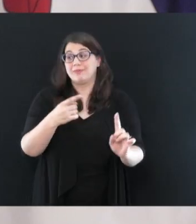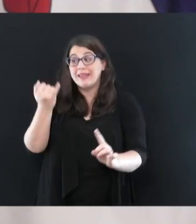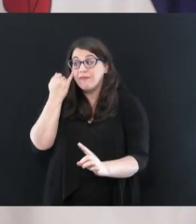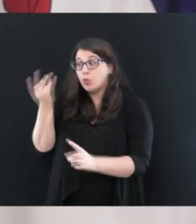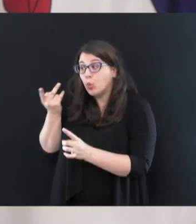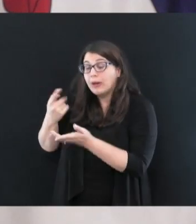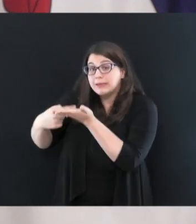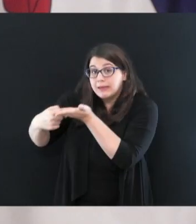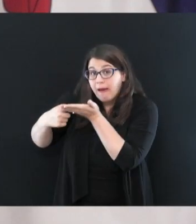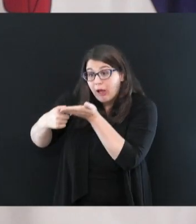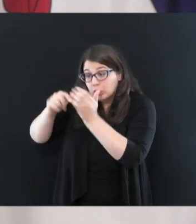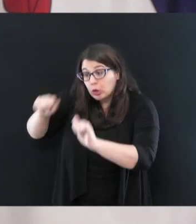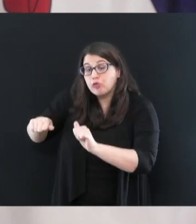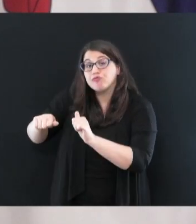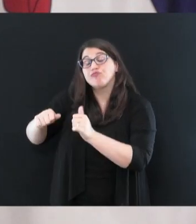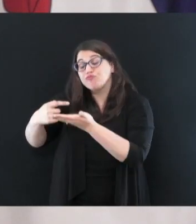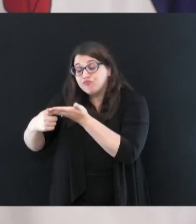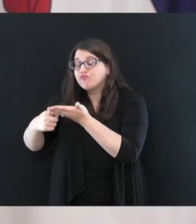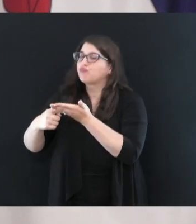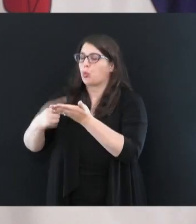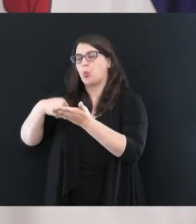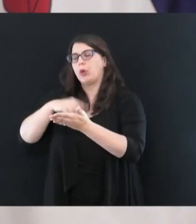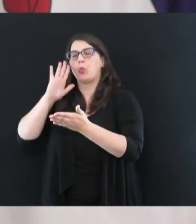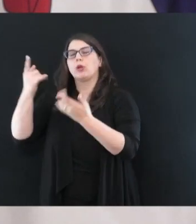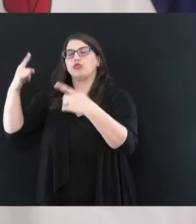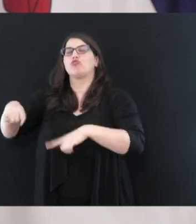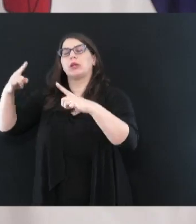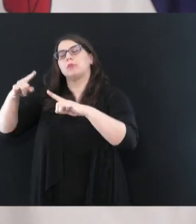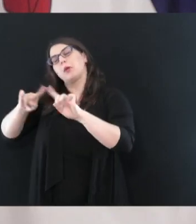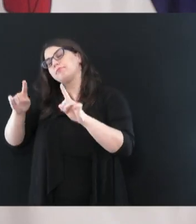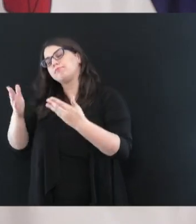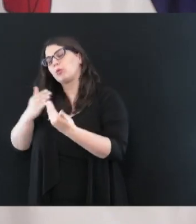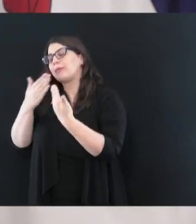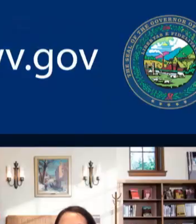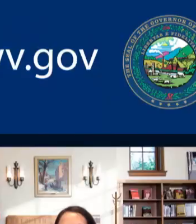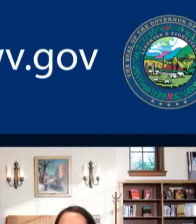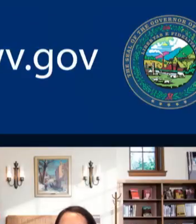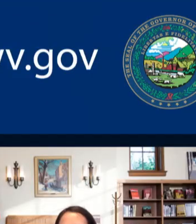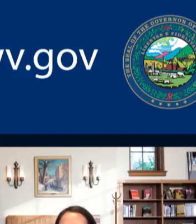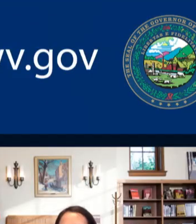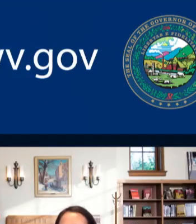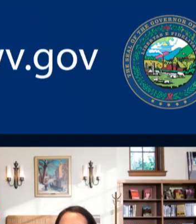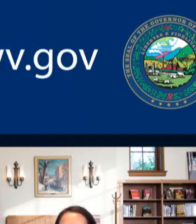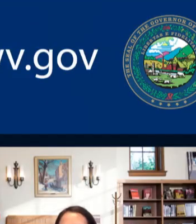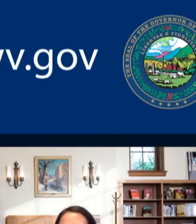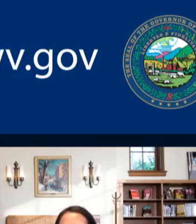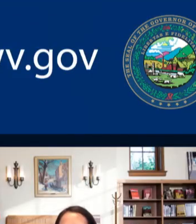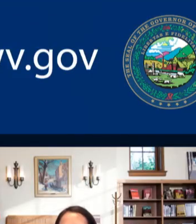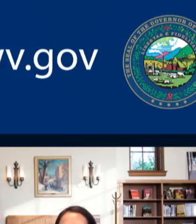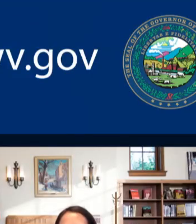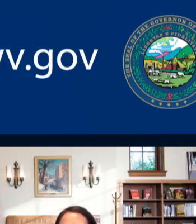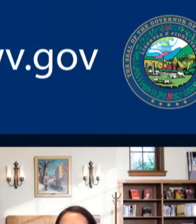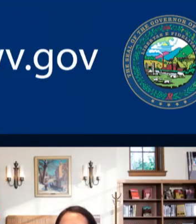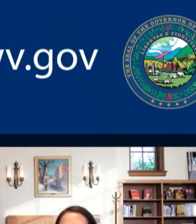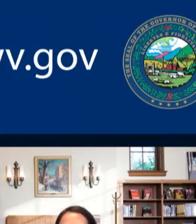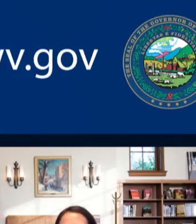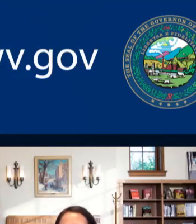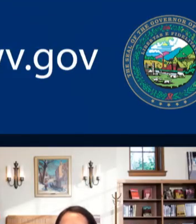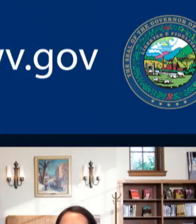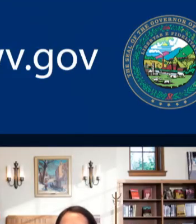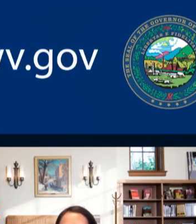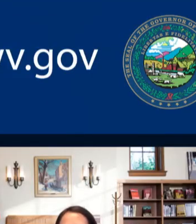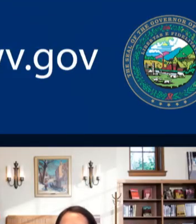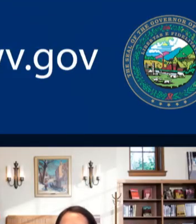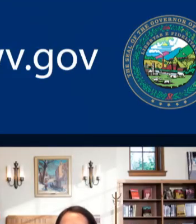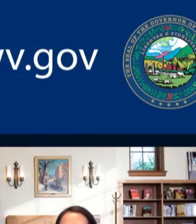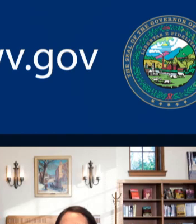one another, but anyway, thank you a bunch. All right, thank you, Kenny. Next to Mark Curtis with Nexstar Media.